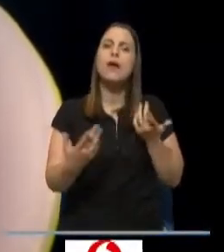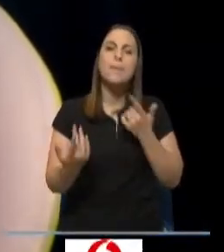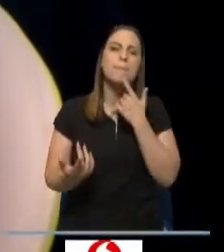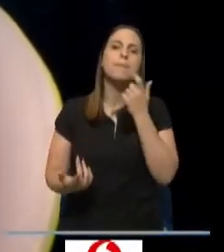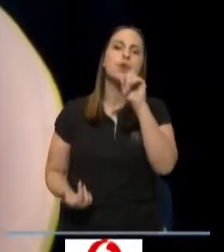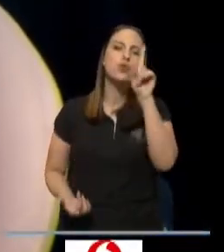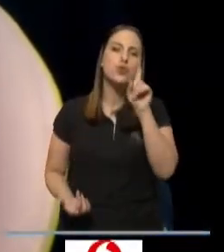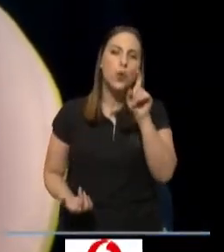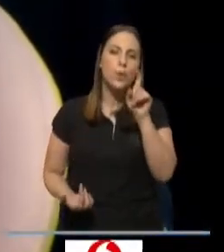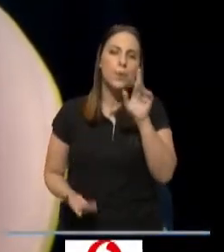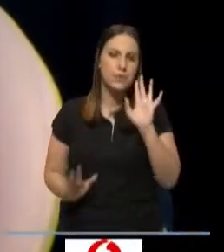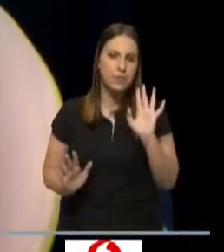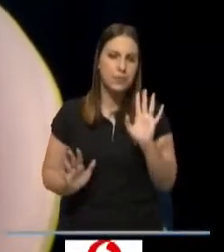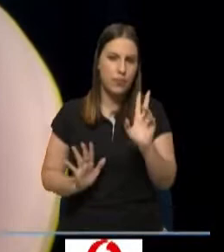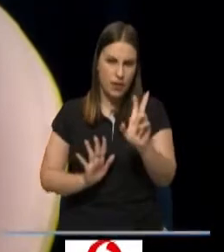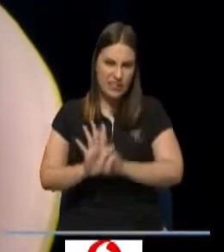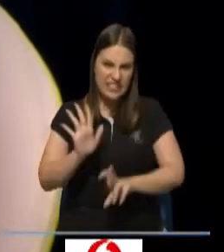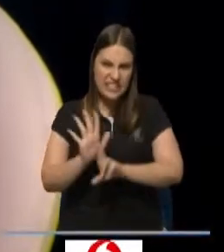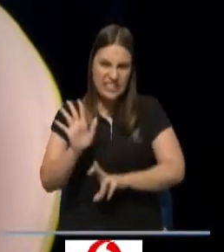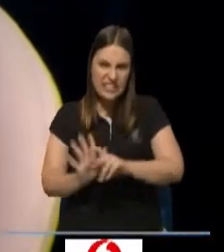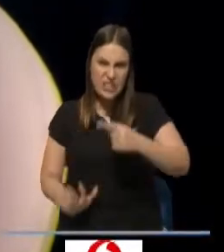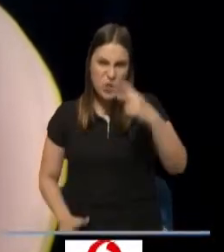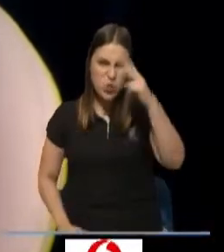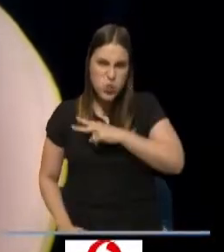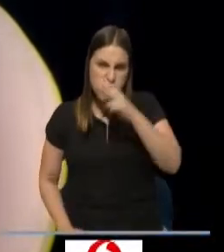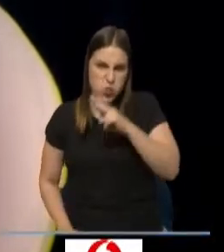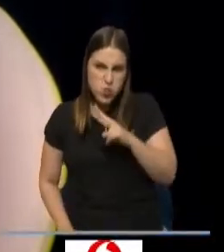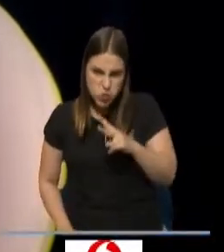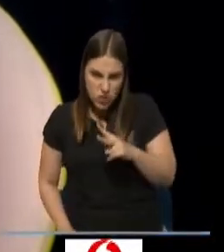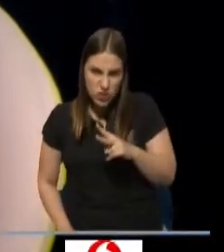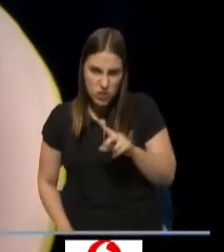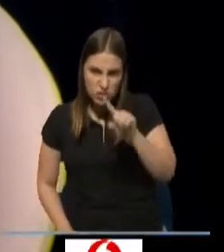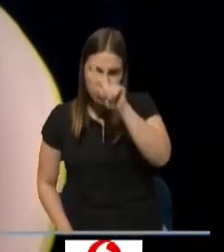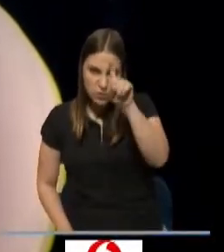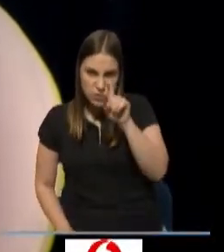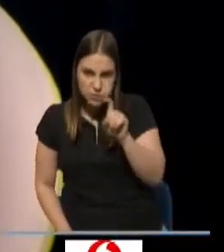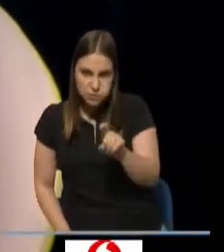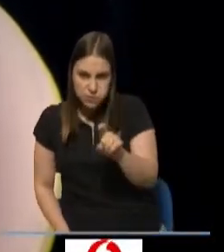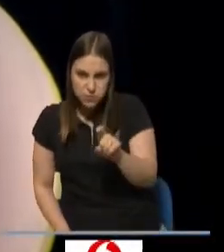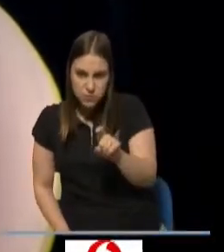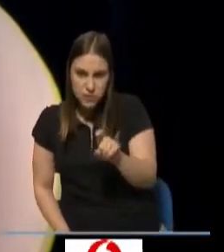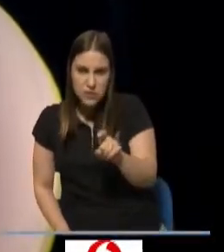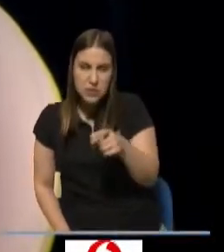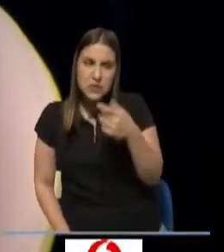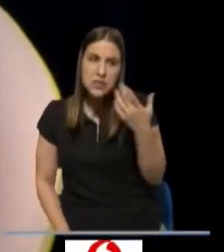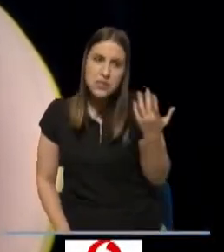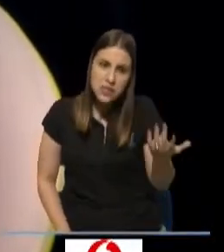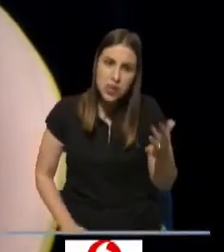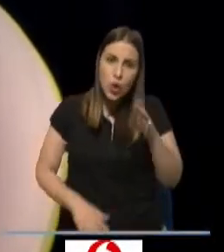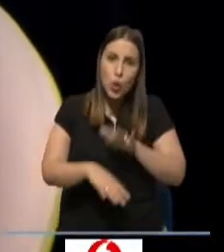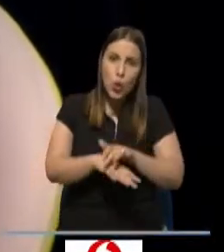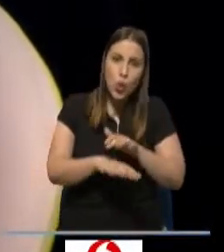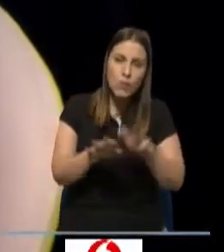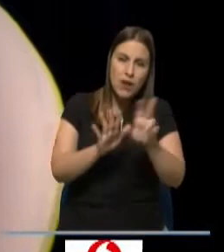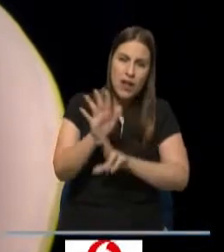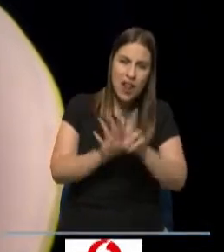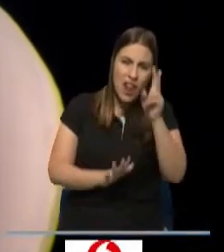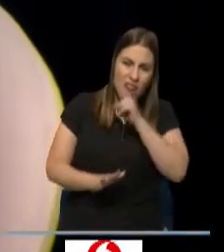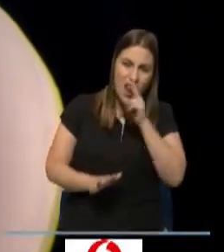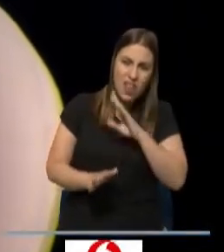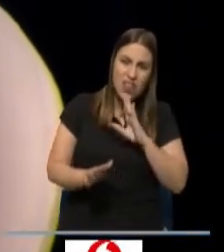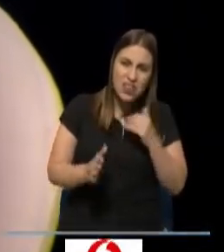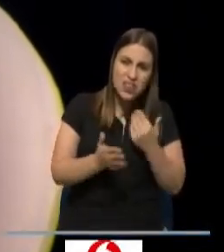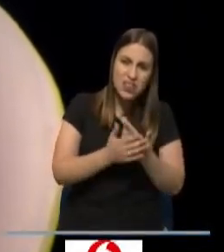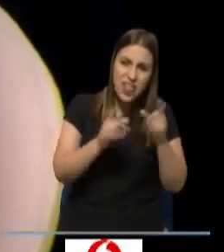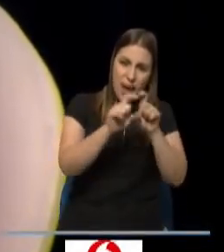And is there too much regulation? And up to what extent does this end up by